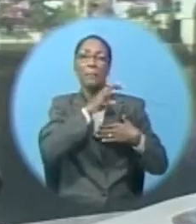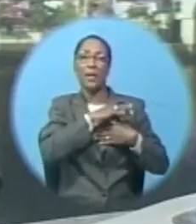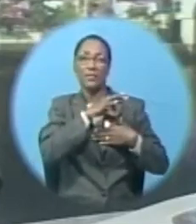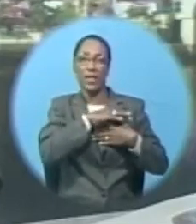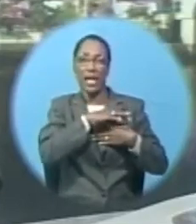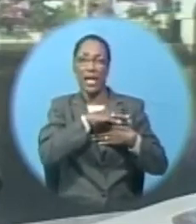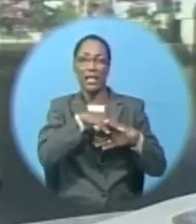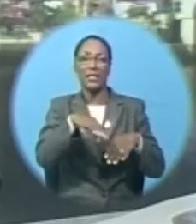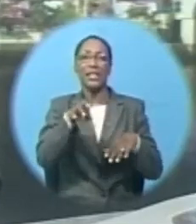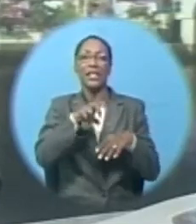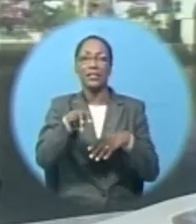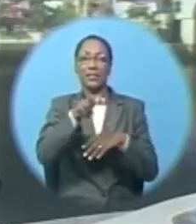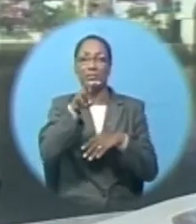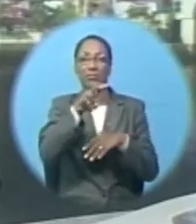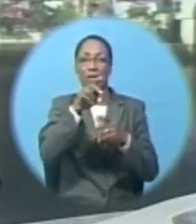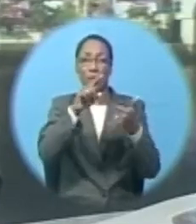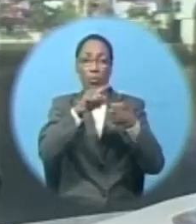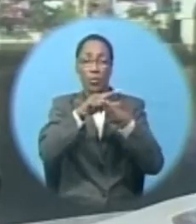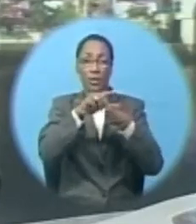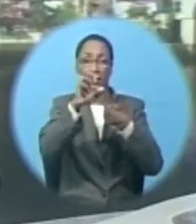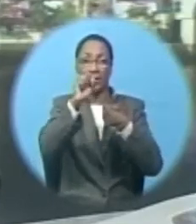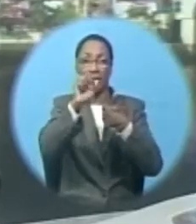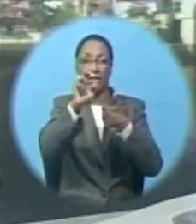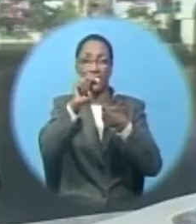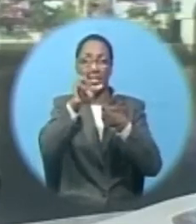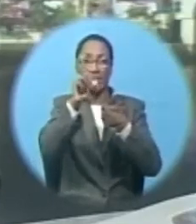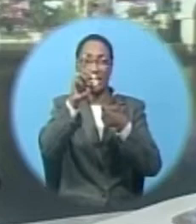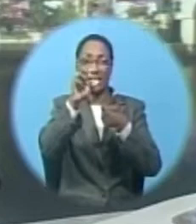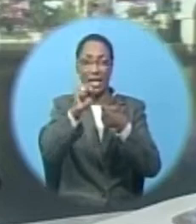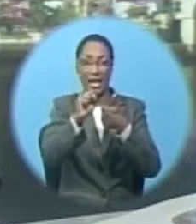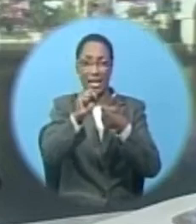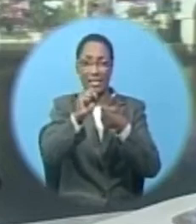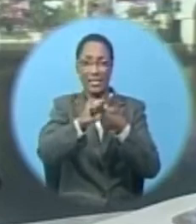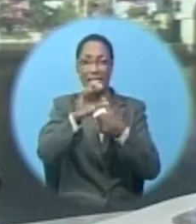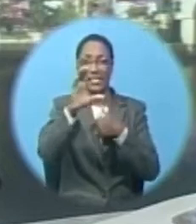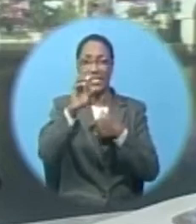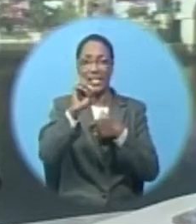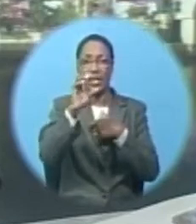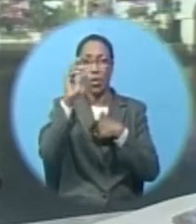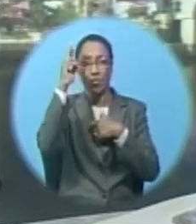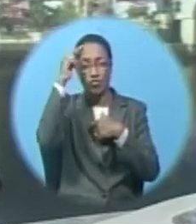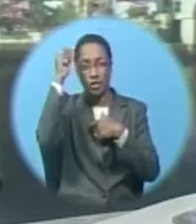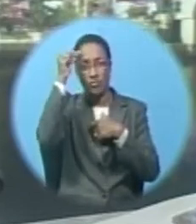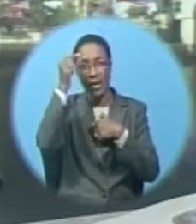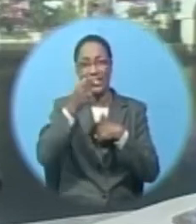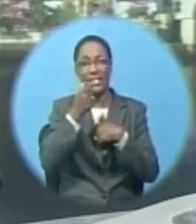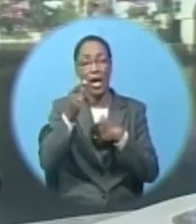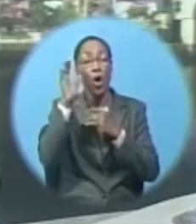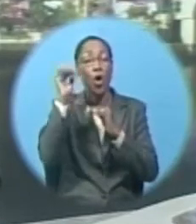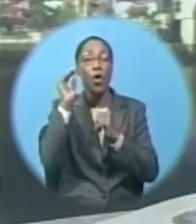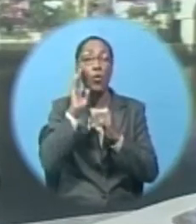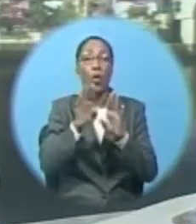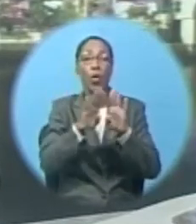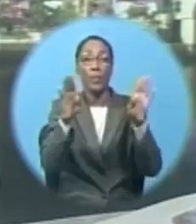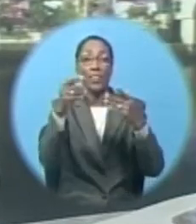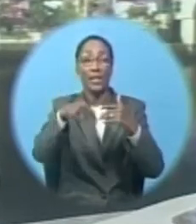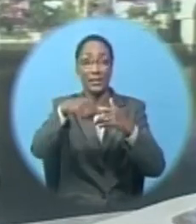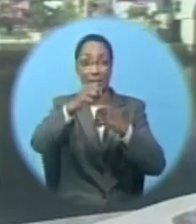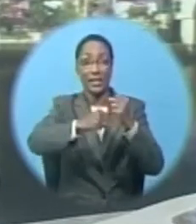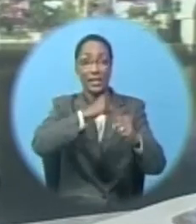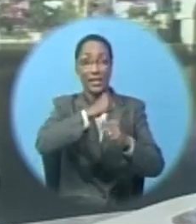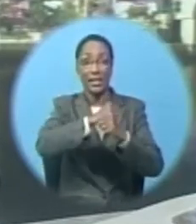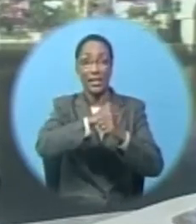the Sands, located on the south coast, which CEO Rudy Grant hopes will be opened this year. Mr. Grant updated visiting